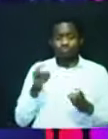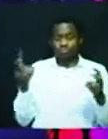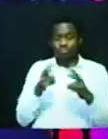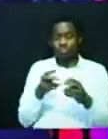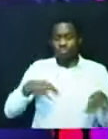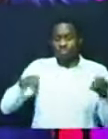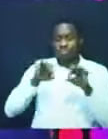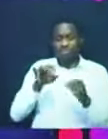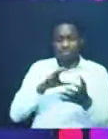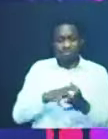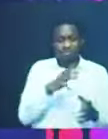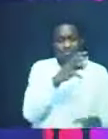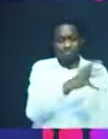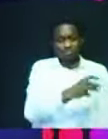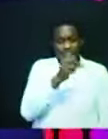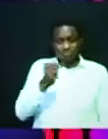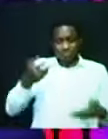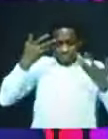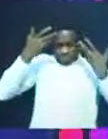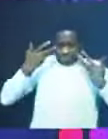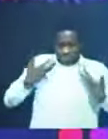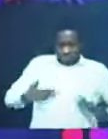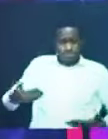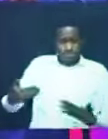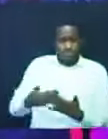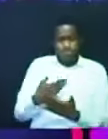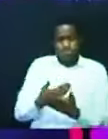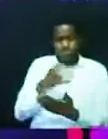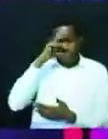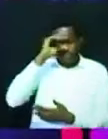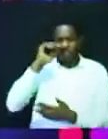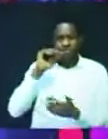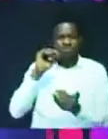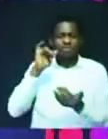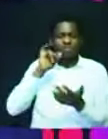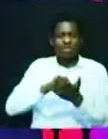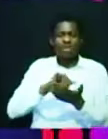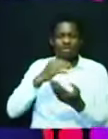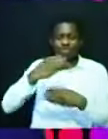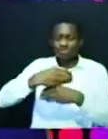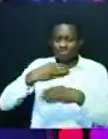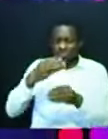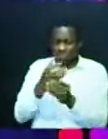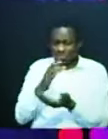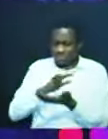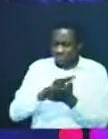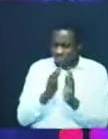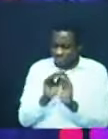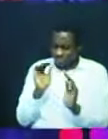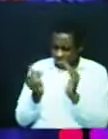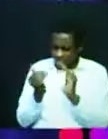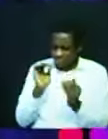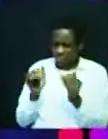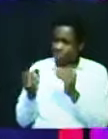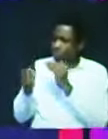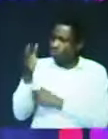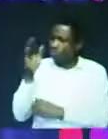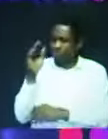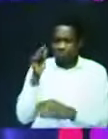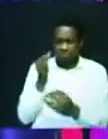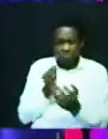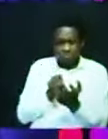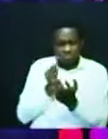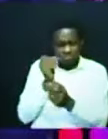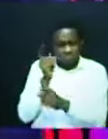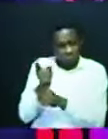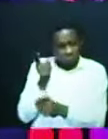Yen said, obefata onyankopon no se na monhye onipa foforo a wo born onyankopon suban so no kretrene ani